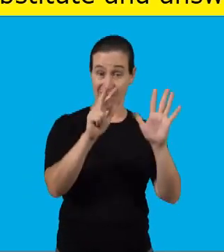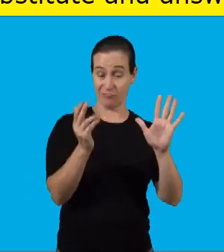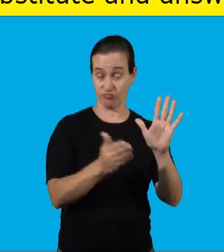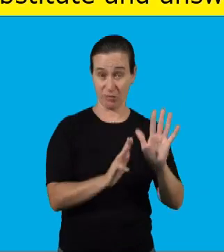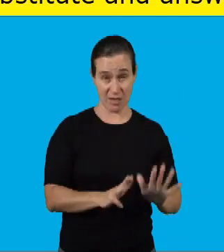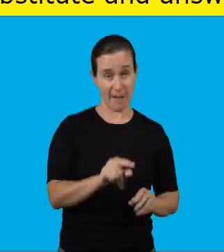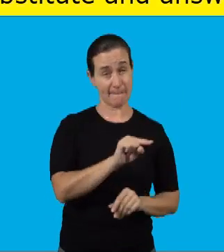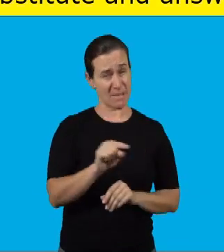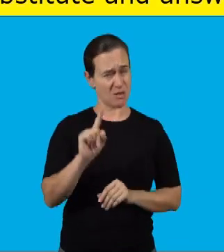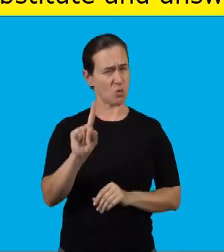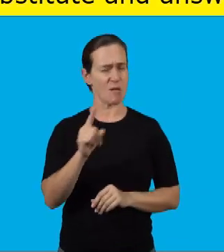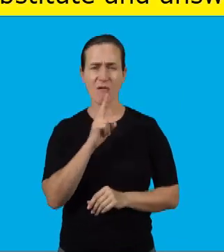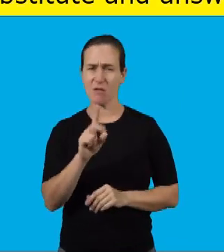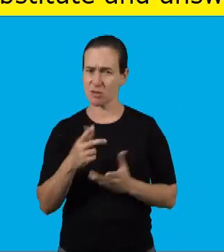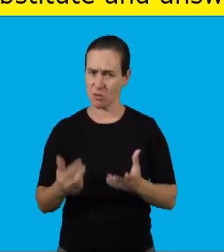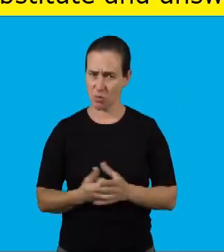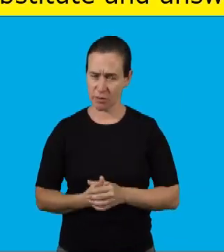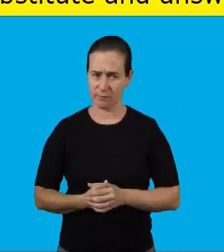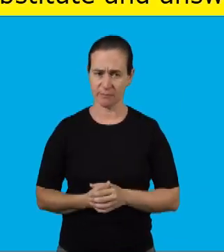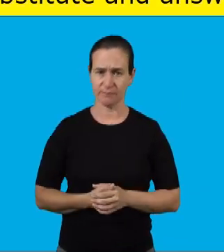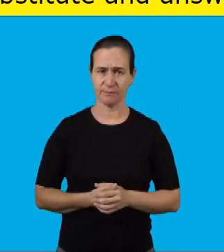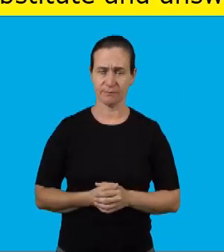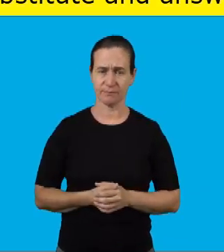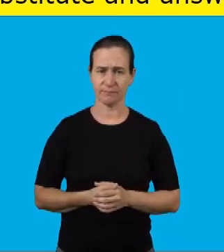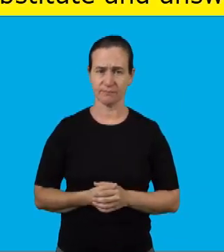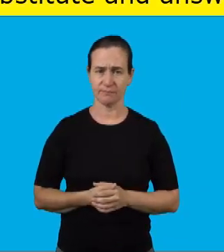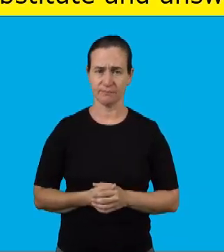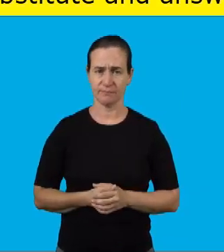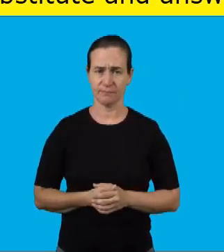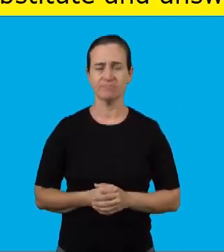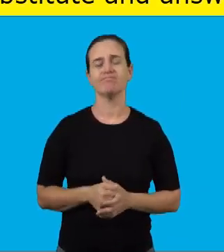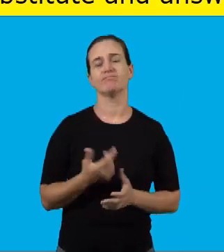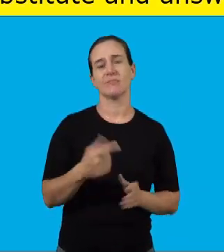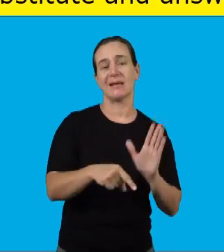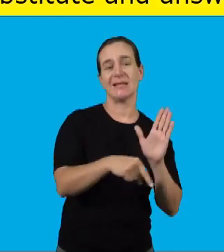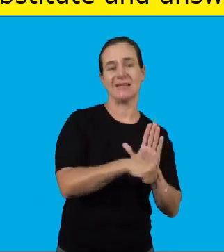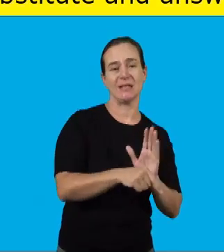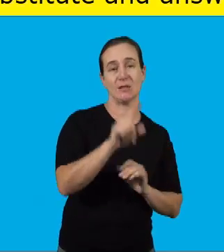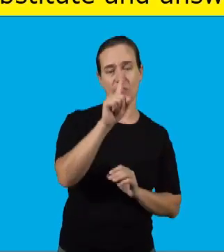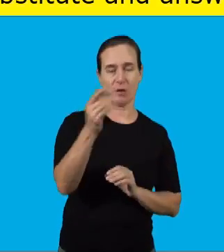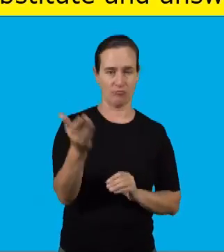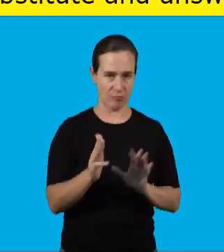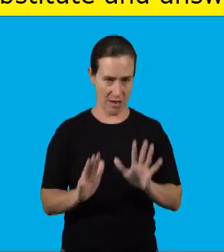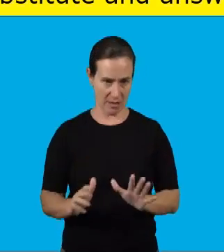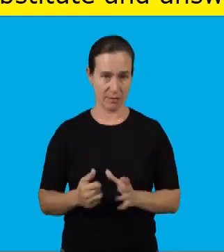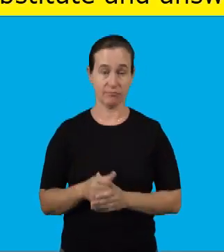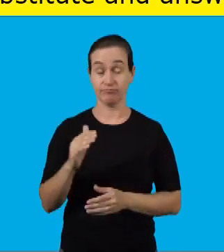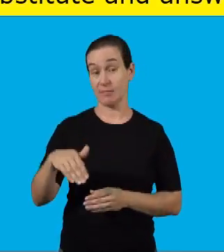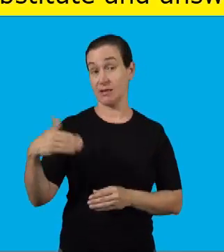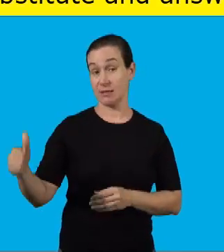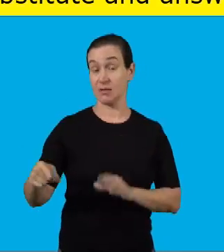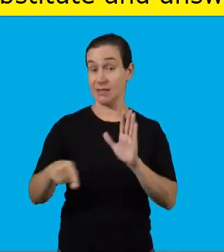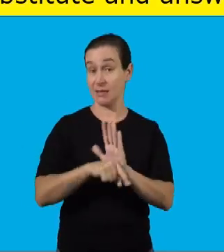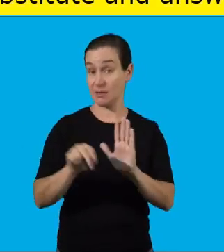divided by 9 minus 1, that is going to give us a negative 1 divided by 9. And on this side, a